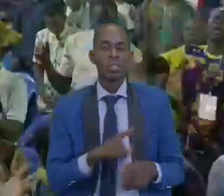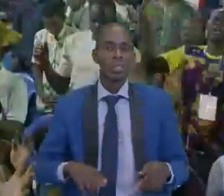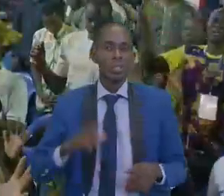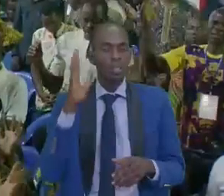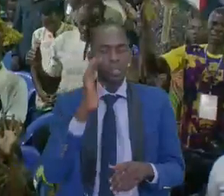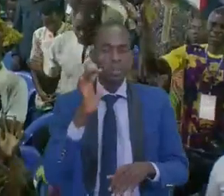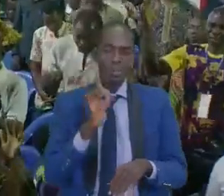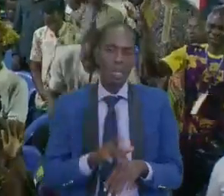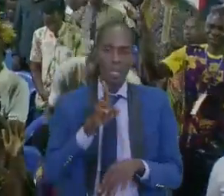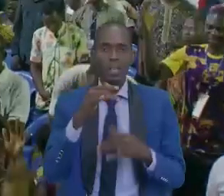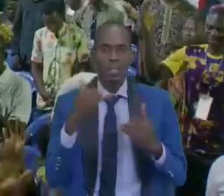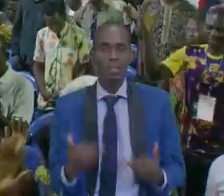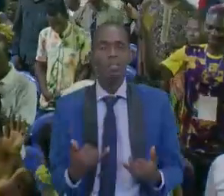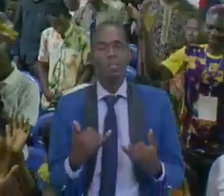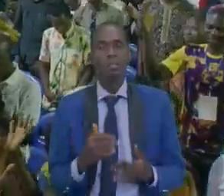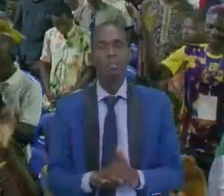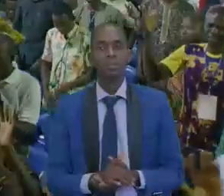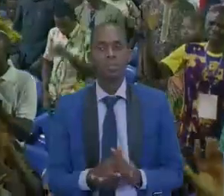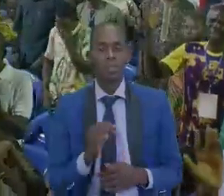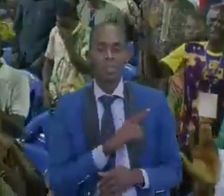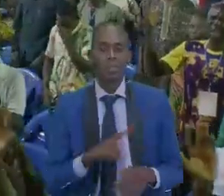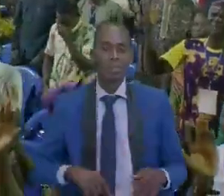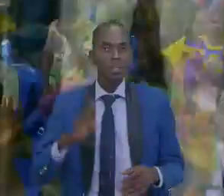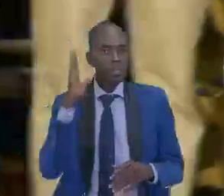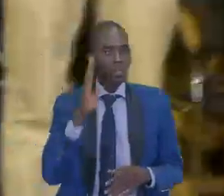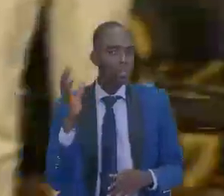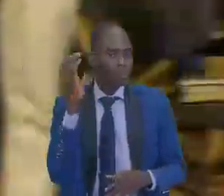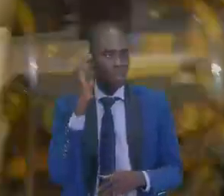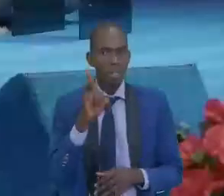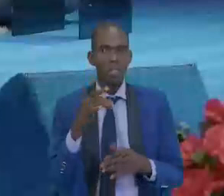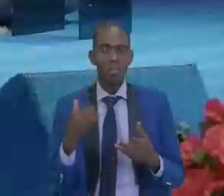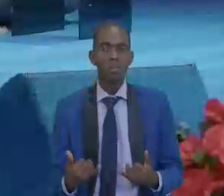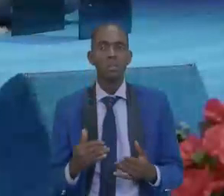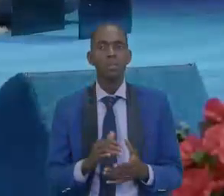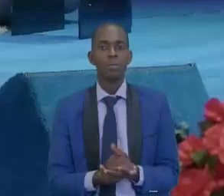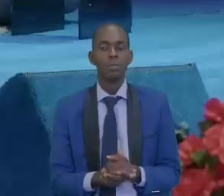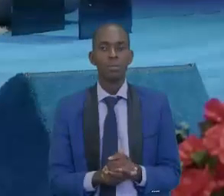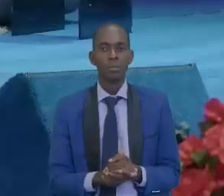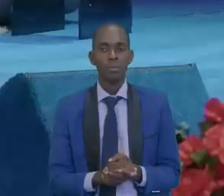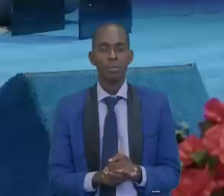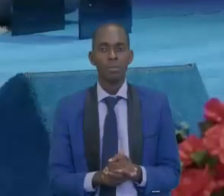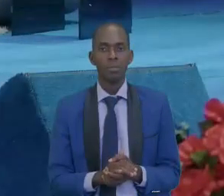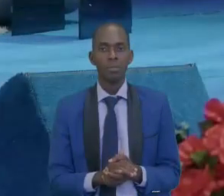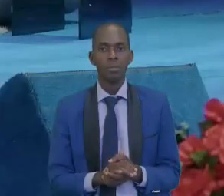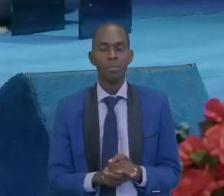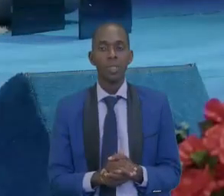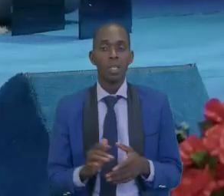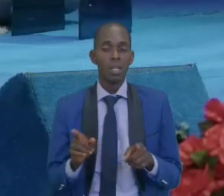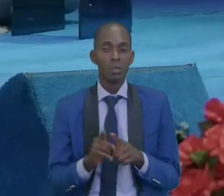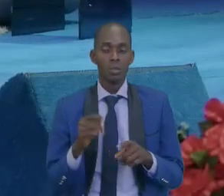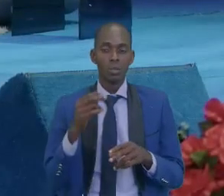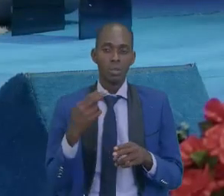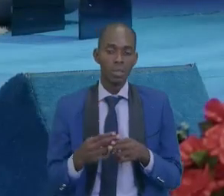now. The Lord will heal you now. Once we mention the name of